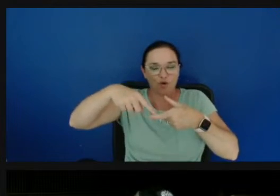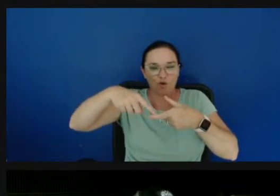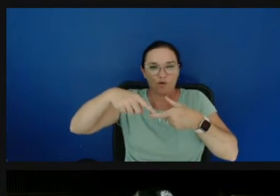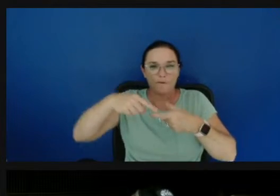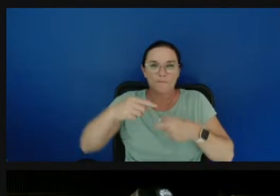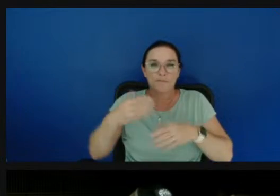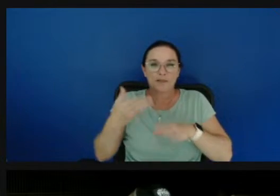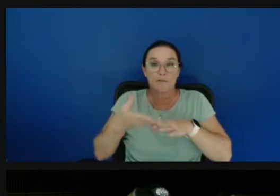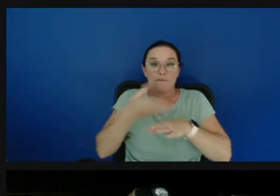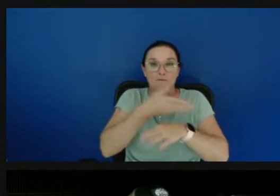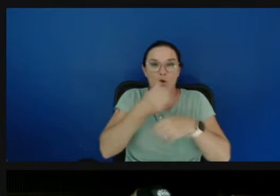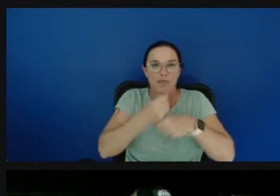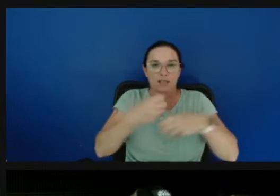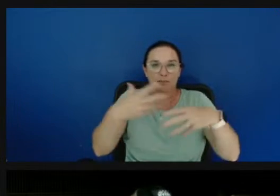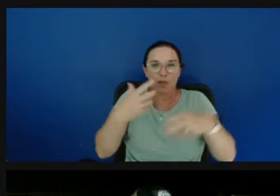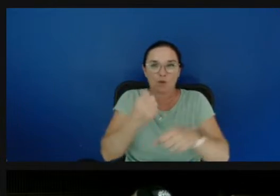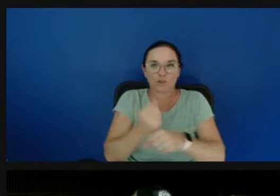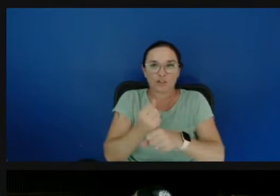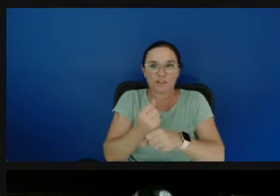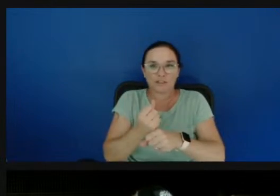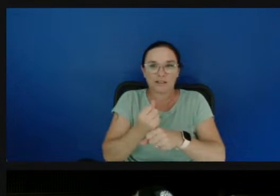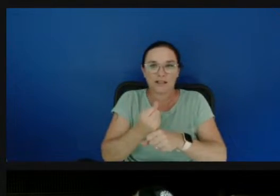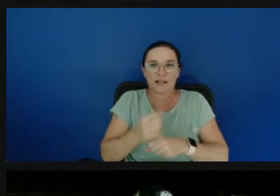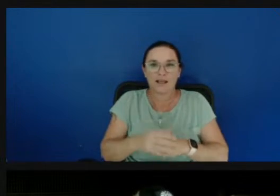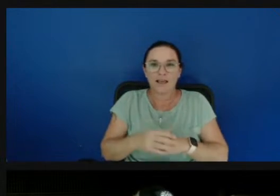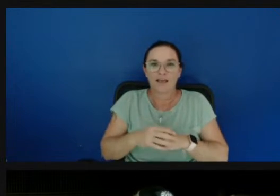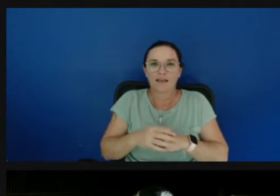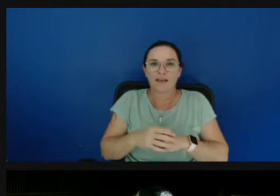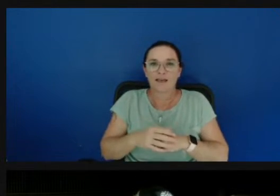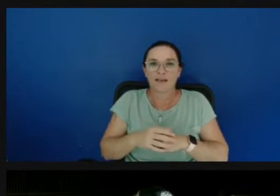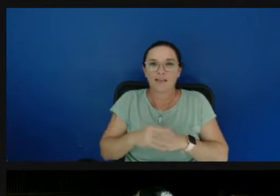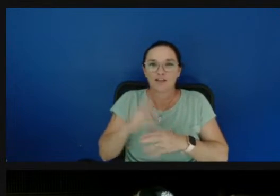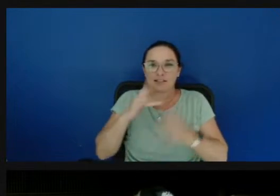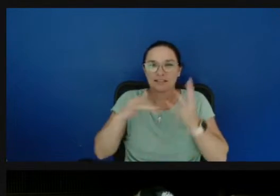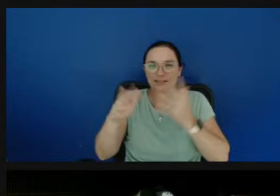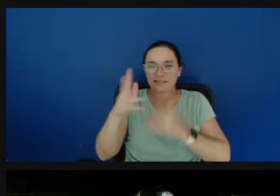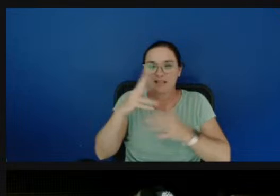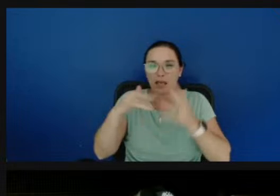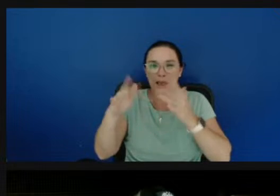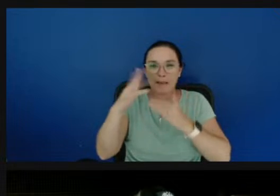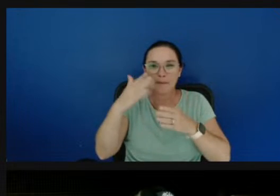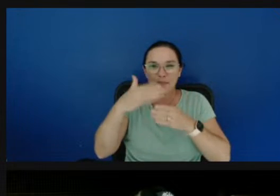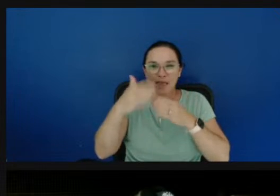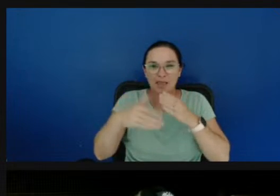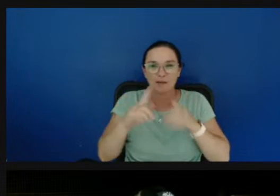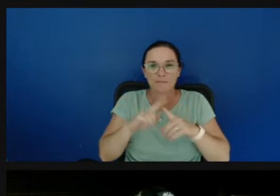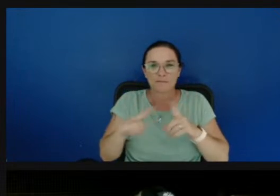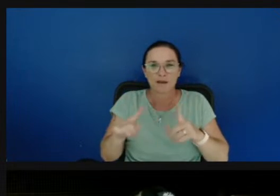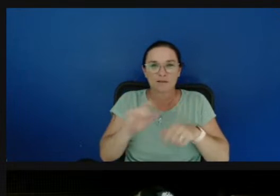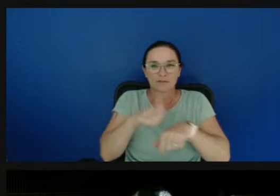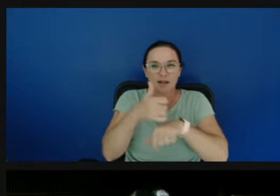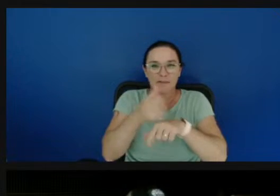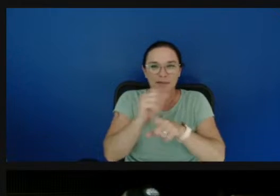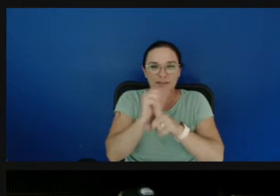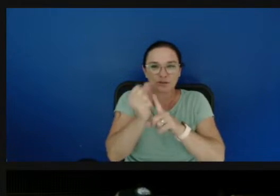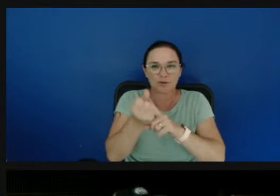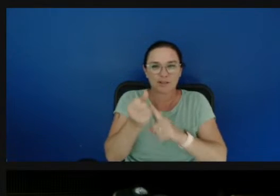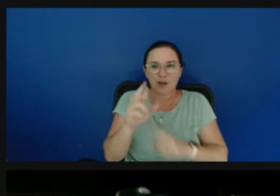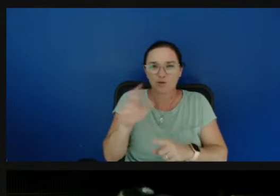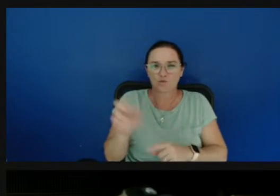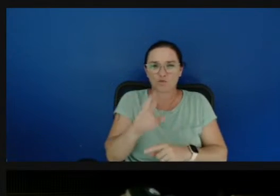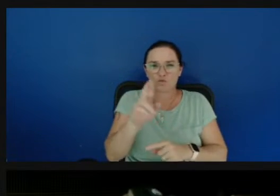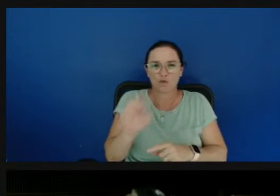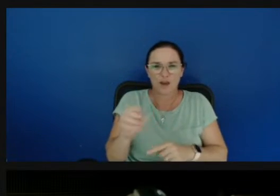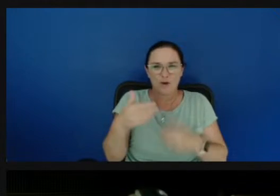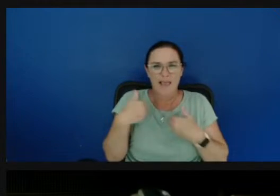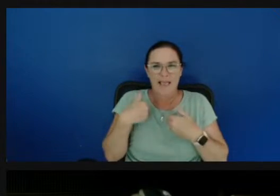explosions. There's a little clip of the steam coming off at the end, but I thought to kind of set the scene here, it's so rare to have some of this old footage,